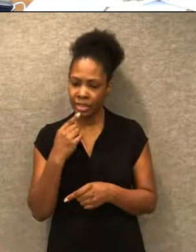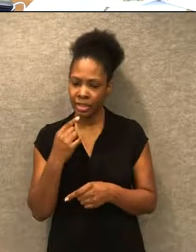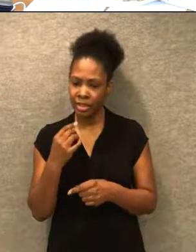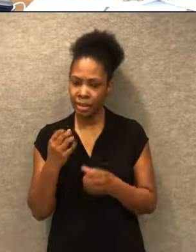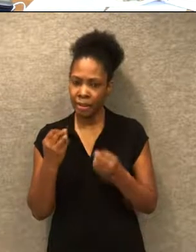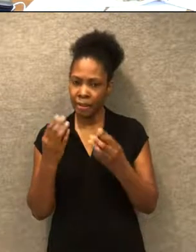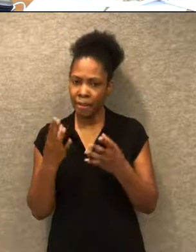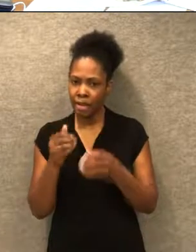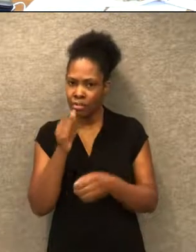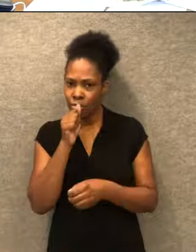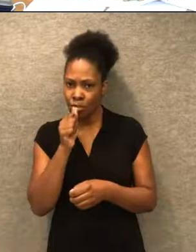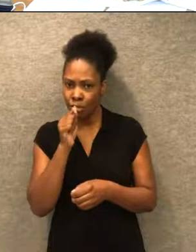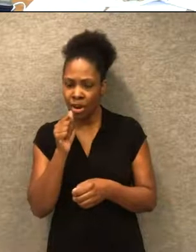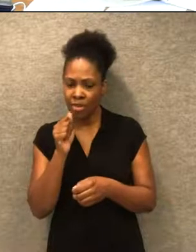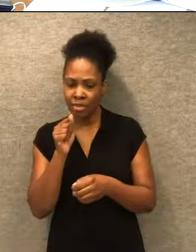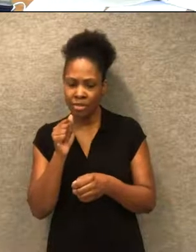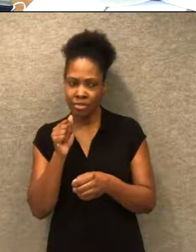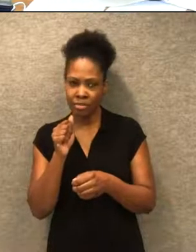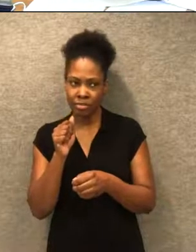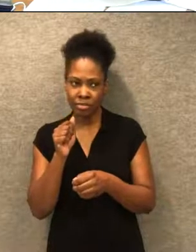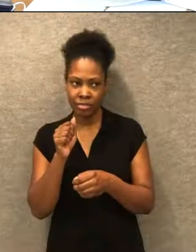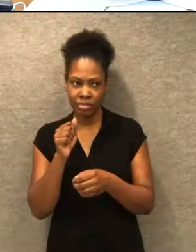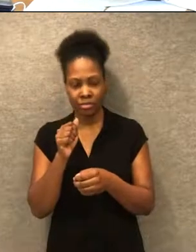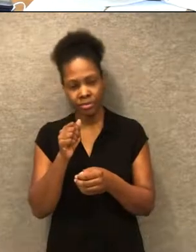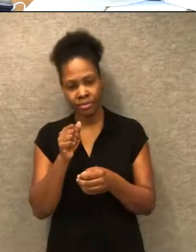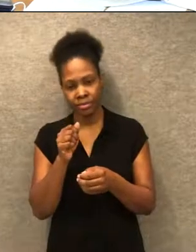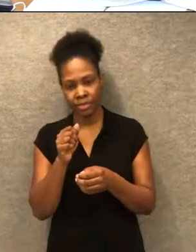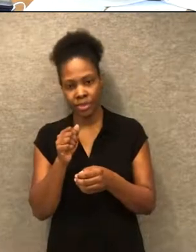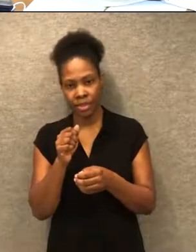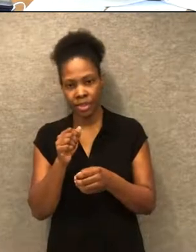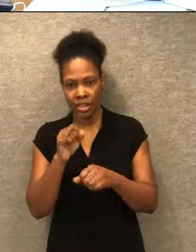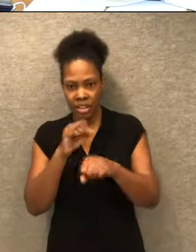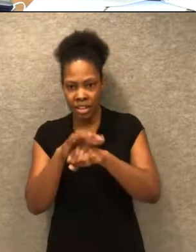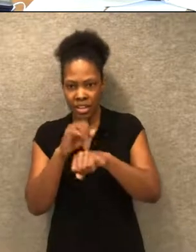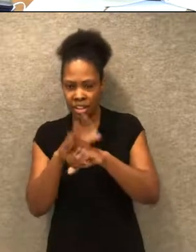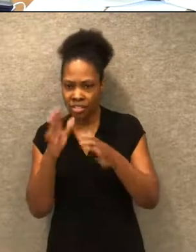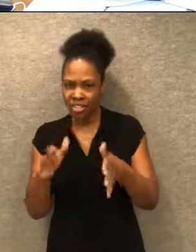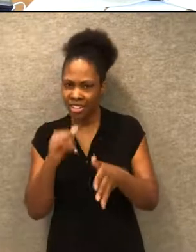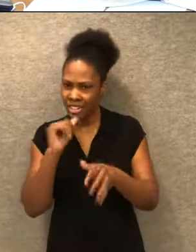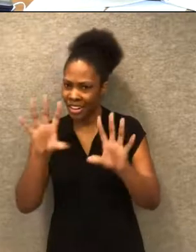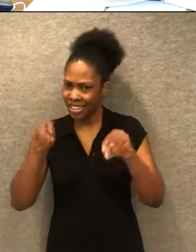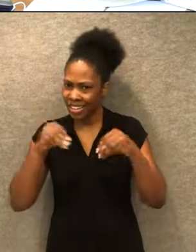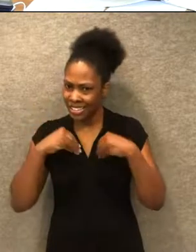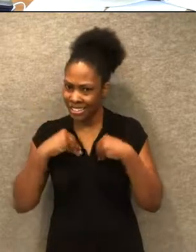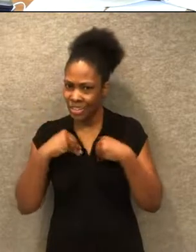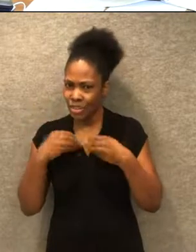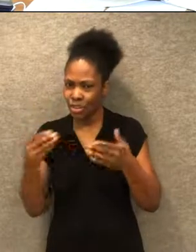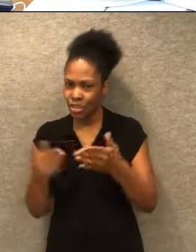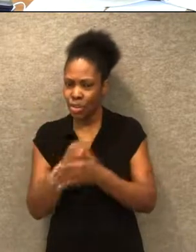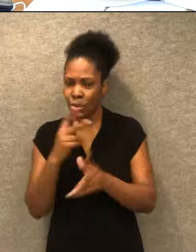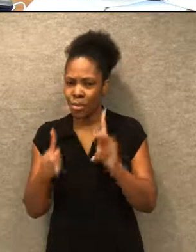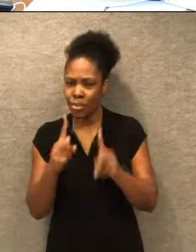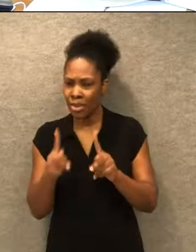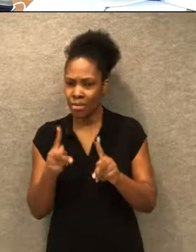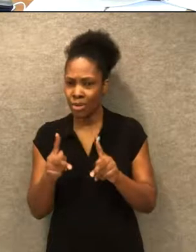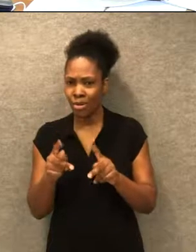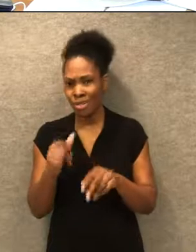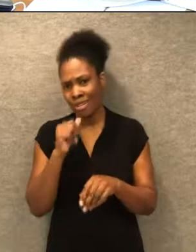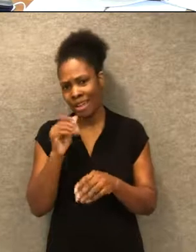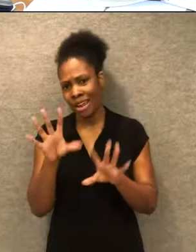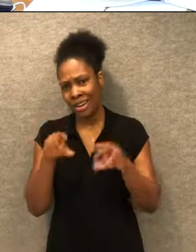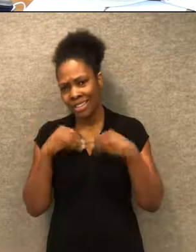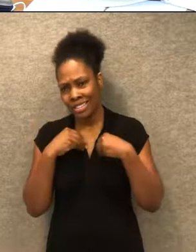private therapists are not taking new clients or do not accept certain insurances. Are there any group